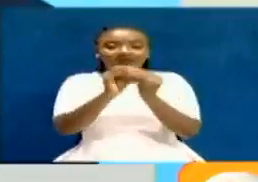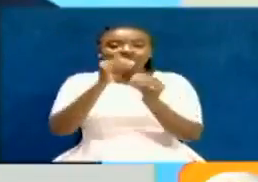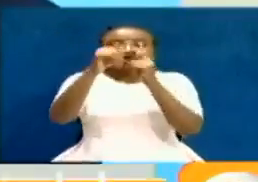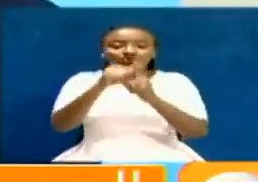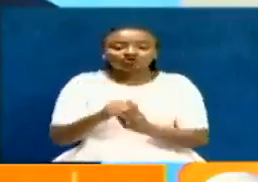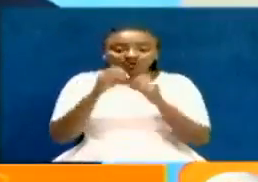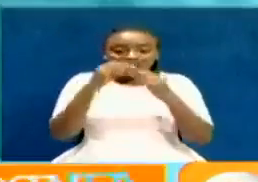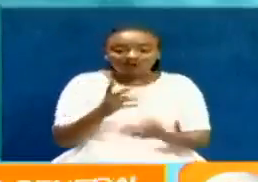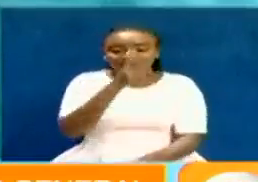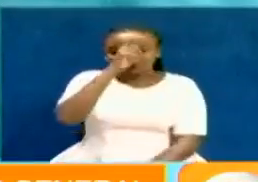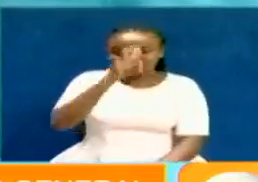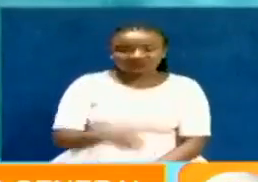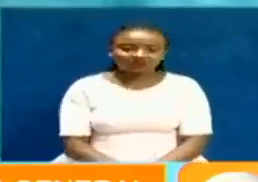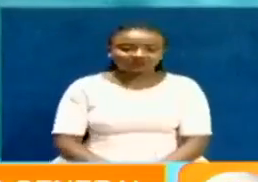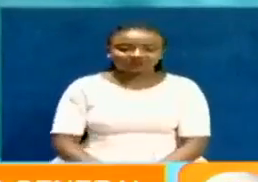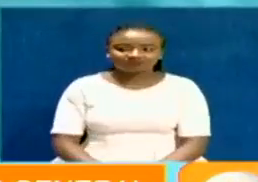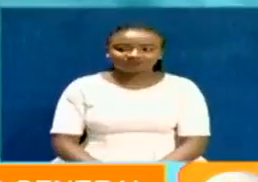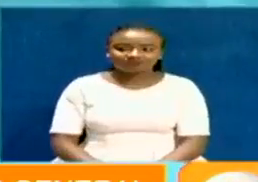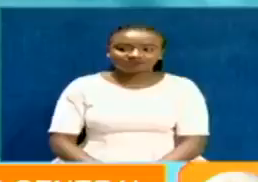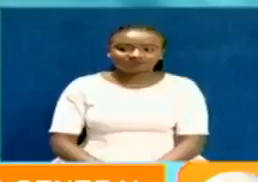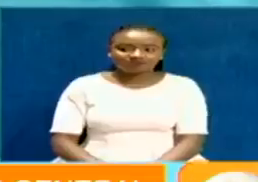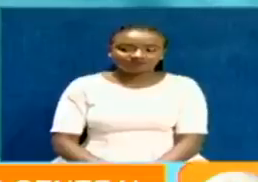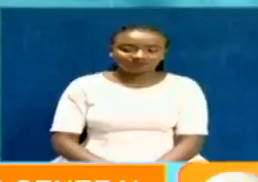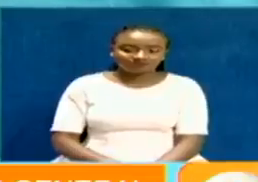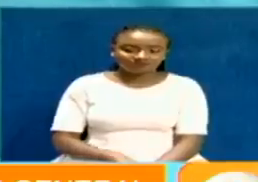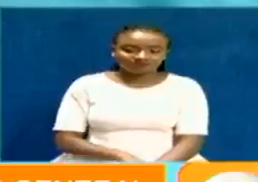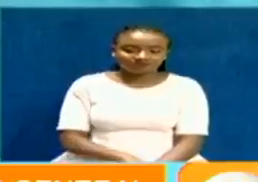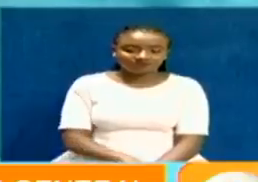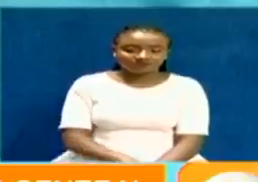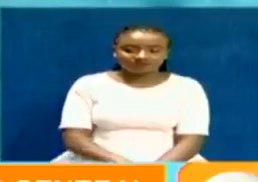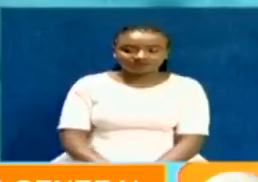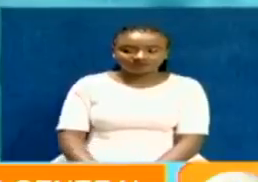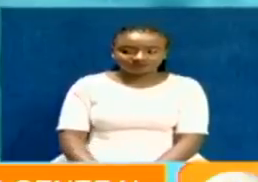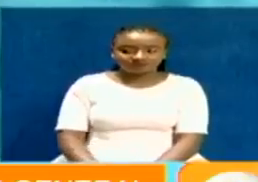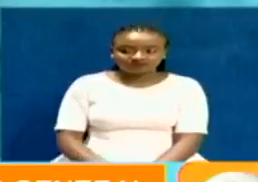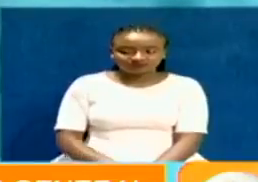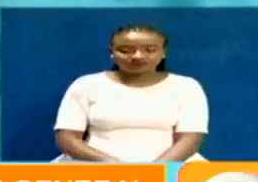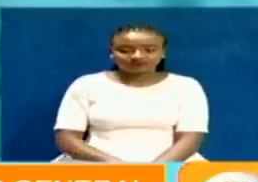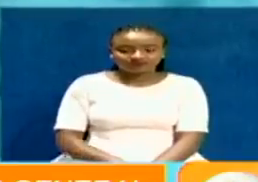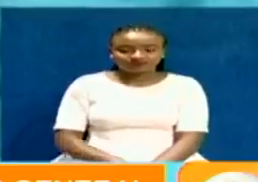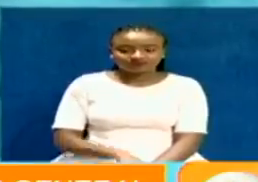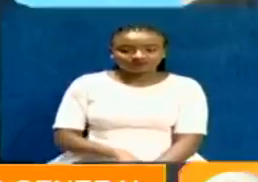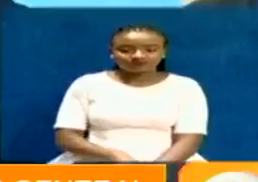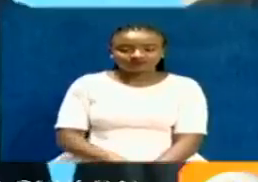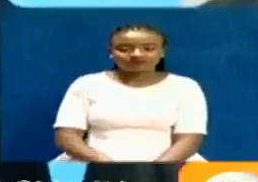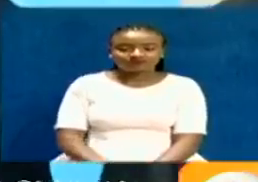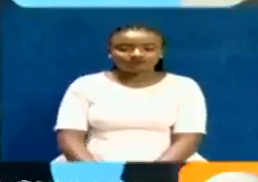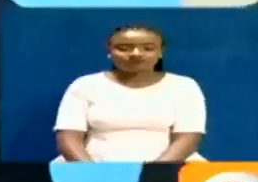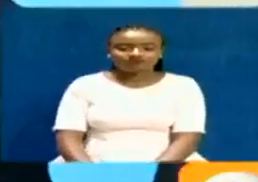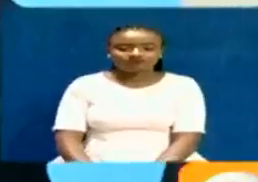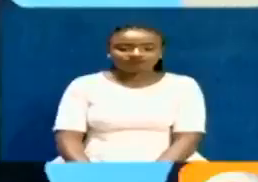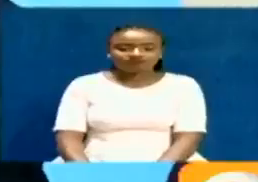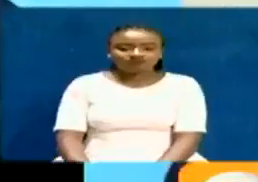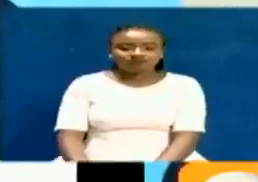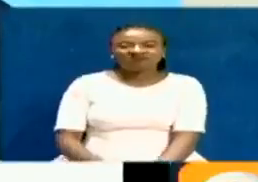total Indian variant of B1617 cases to 20. Cannot be able to diagnose a variant at